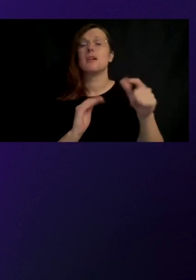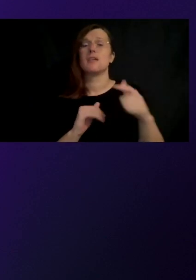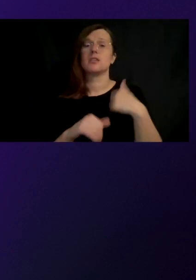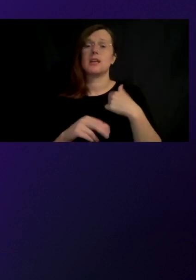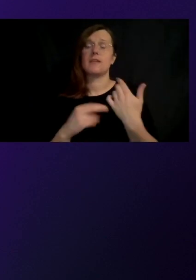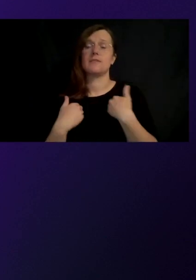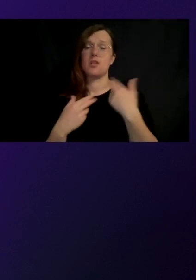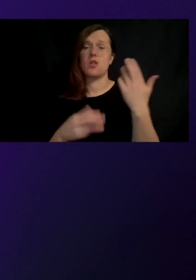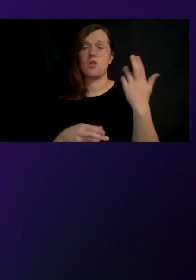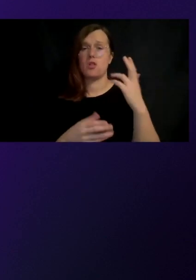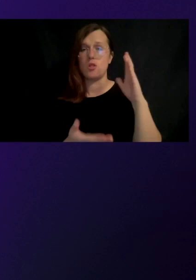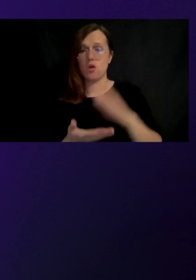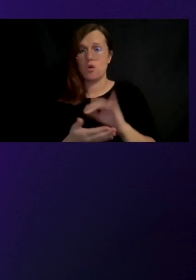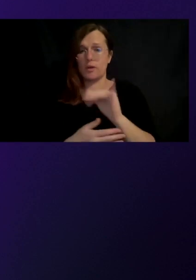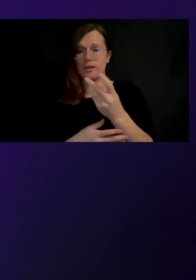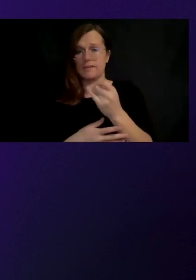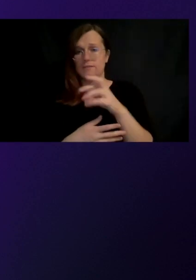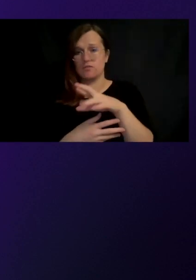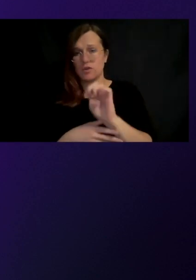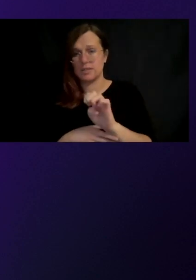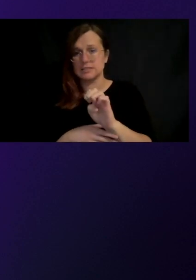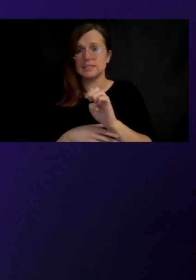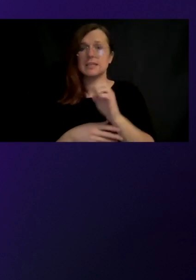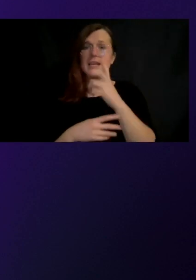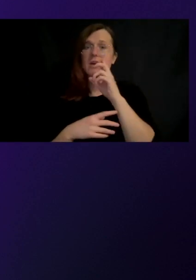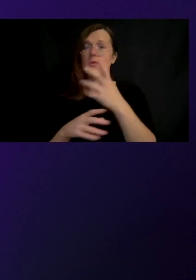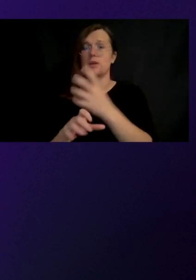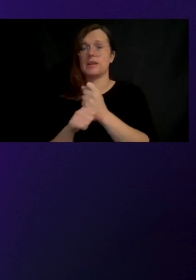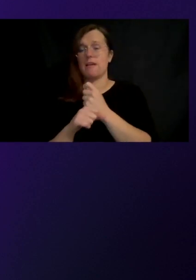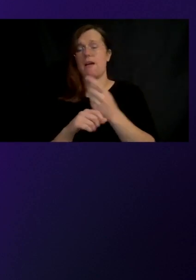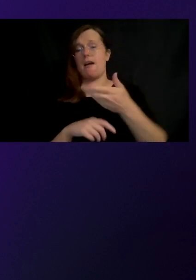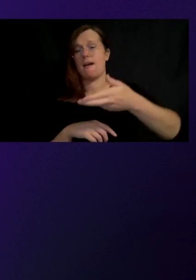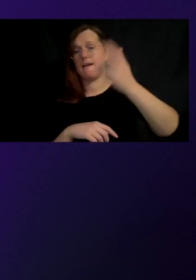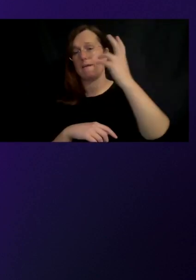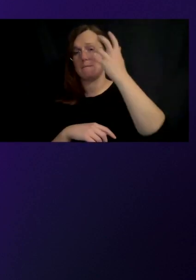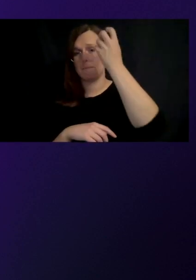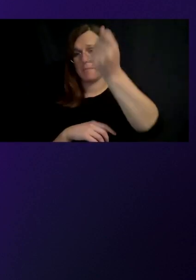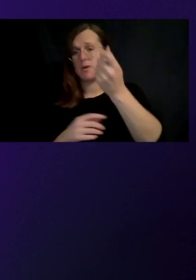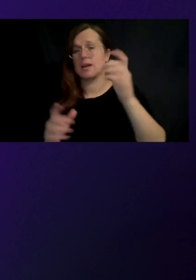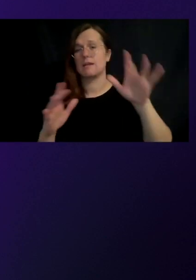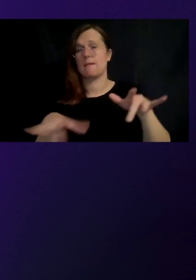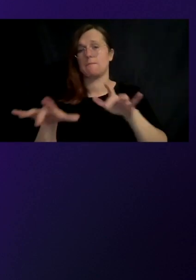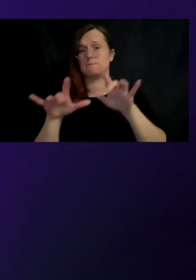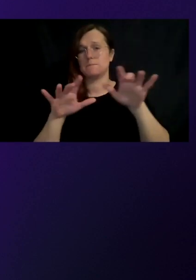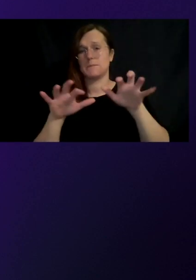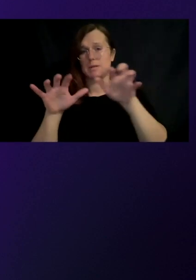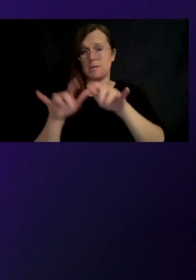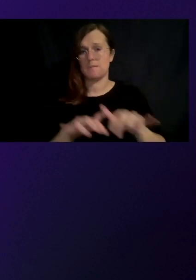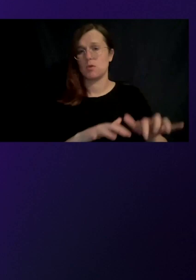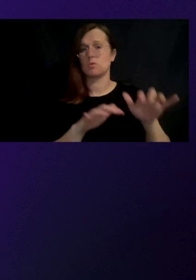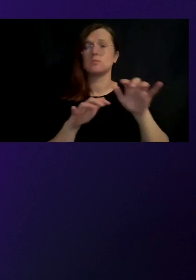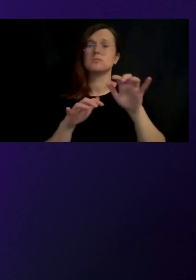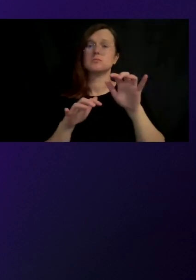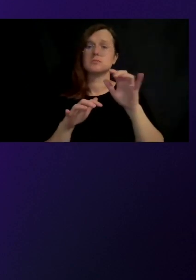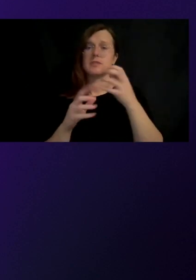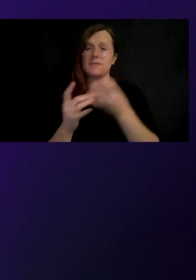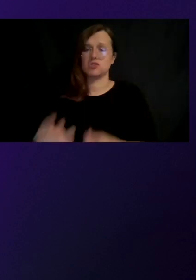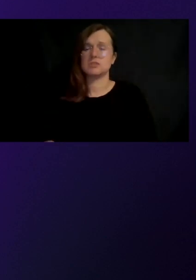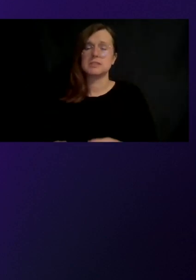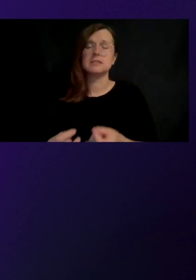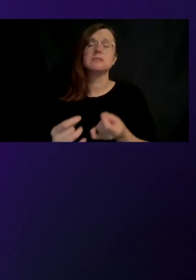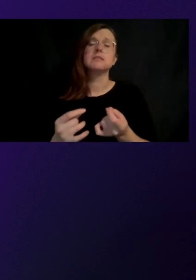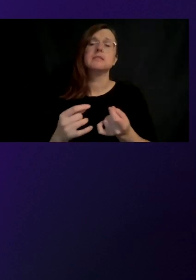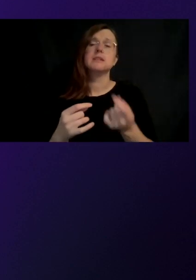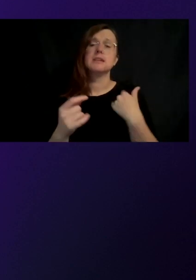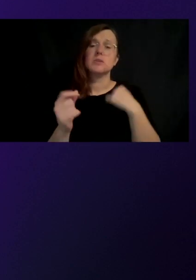as int8, and this achieves higher memory and compute efficiency. And we can even go further. We also use